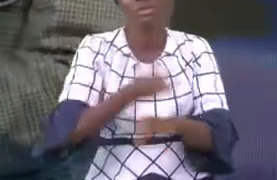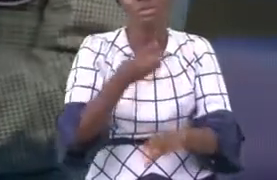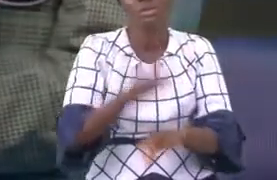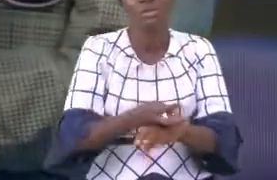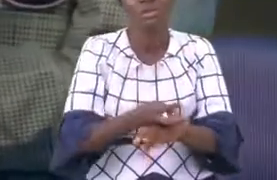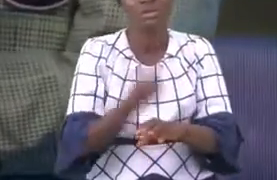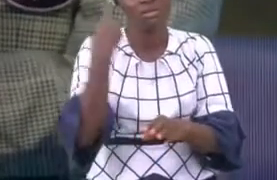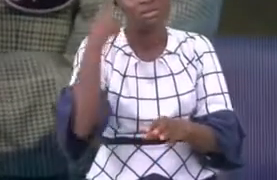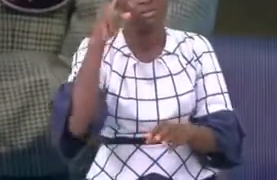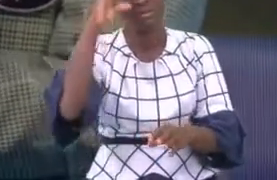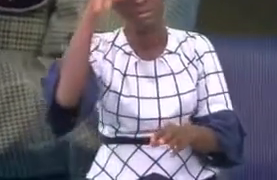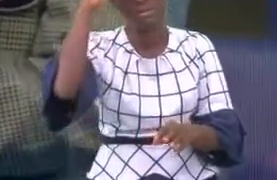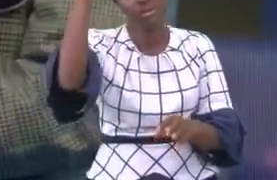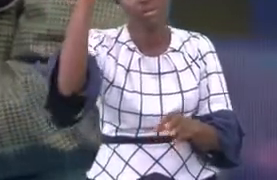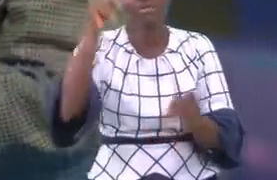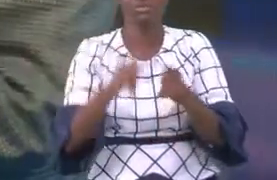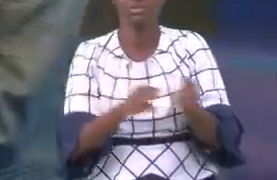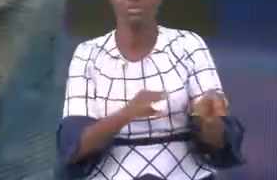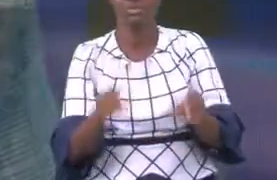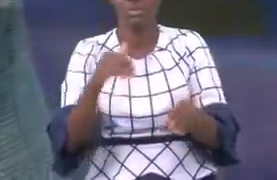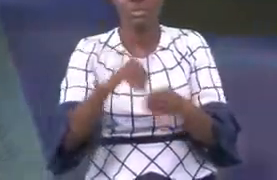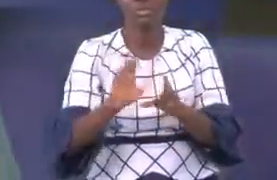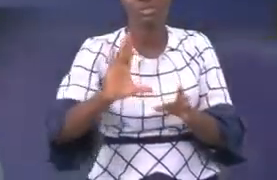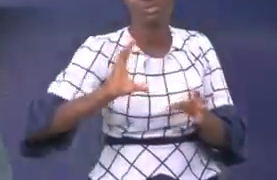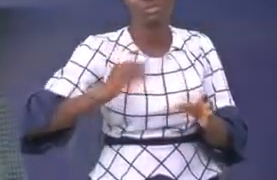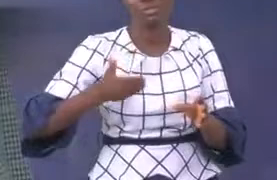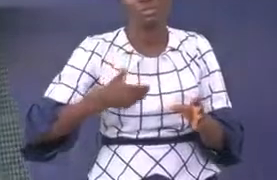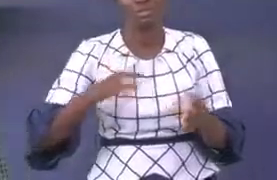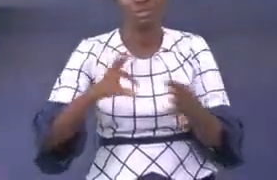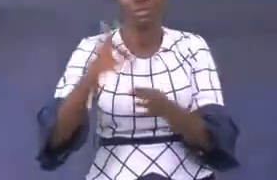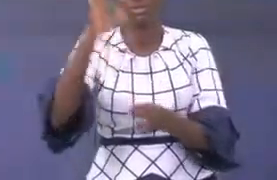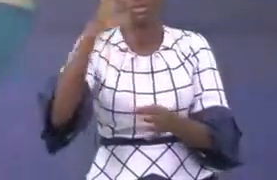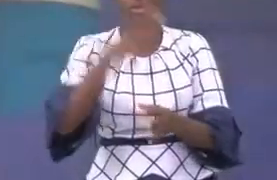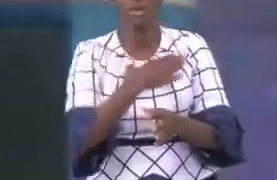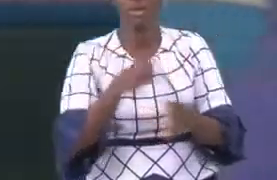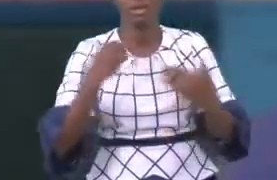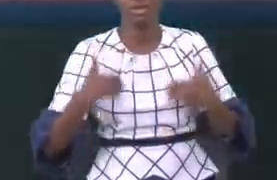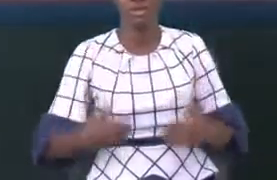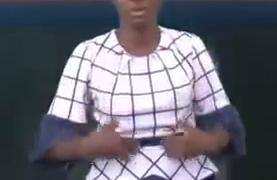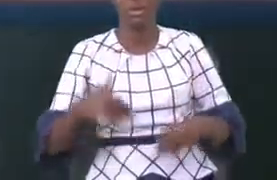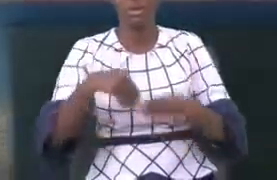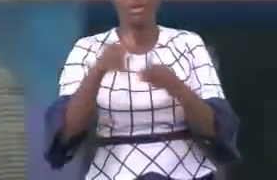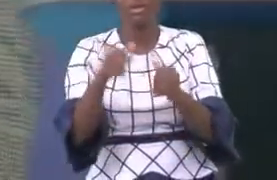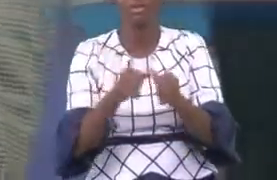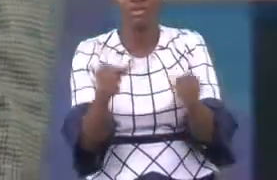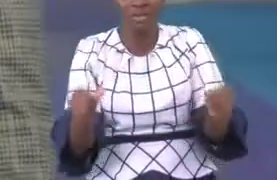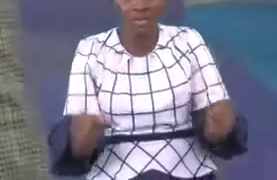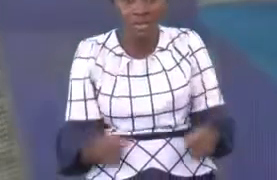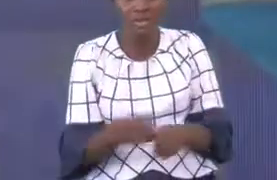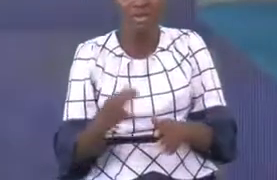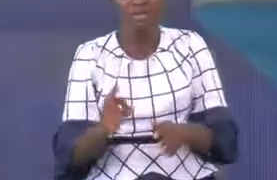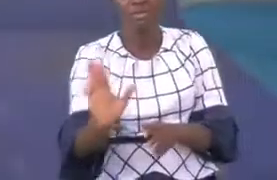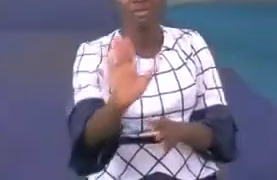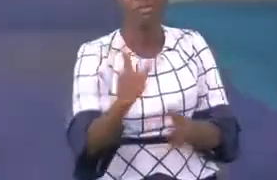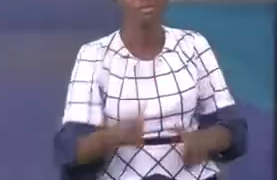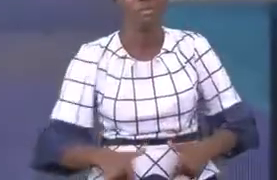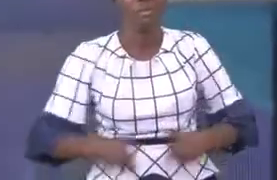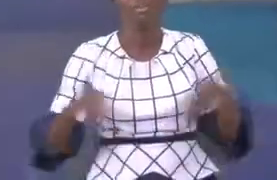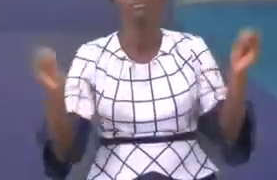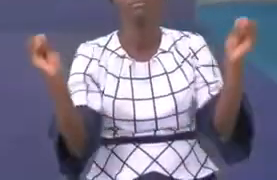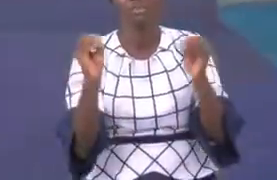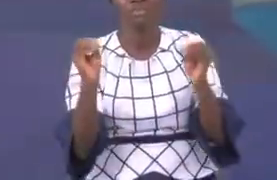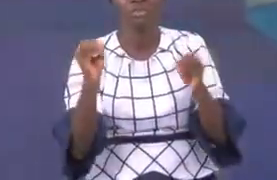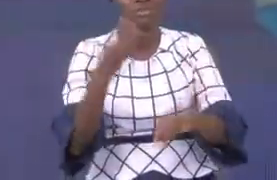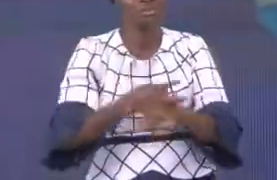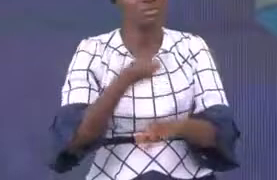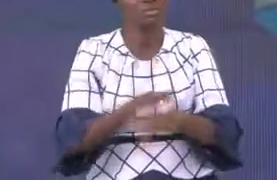every part, every area of your life, nothing too hard for him. I want you to begin to think about the